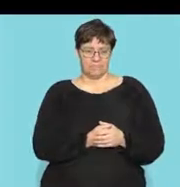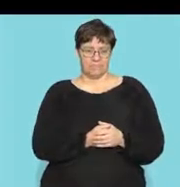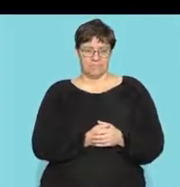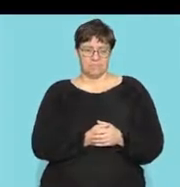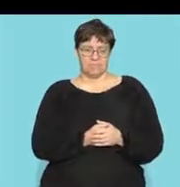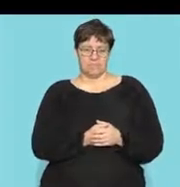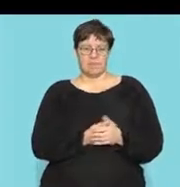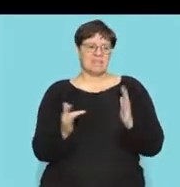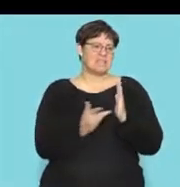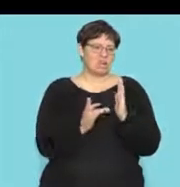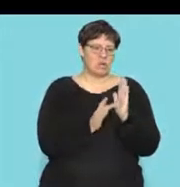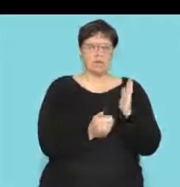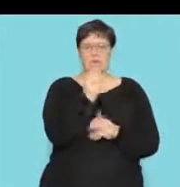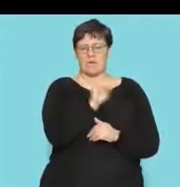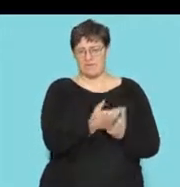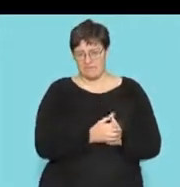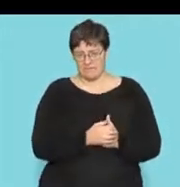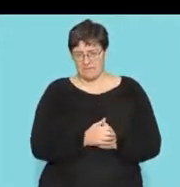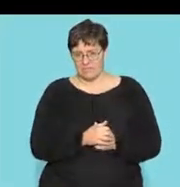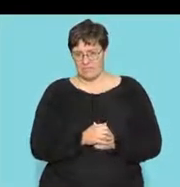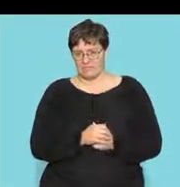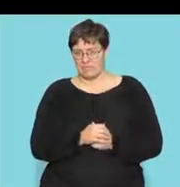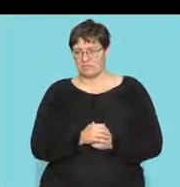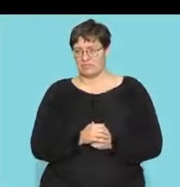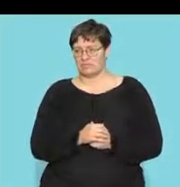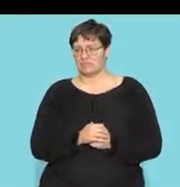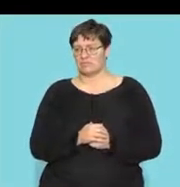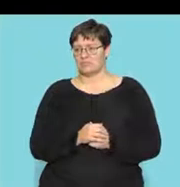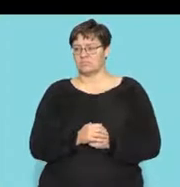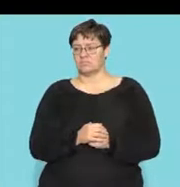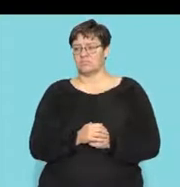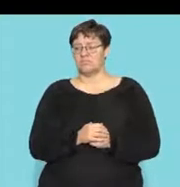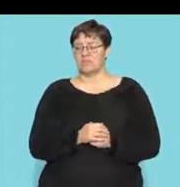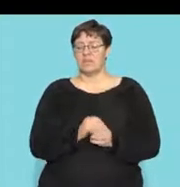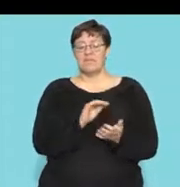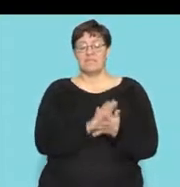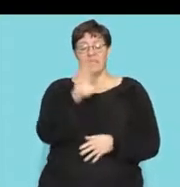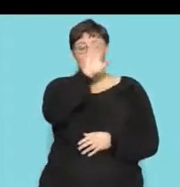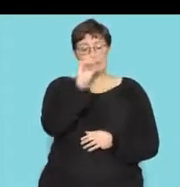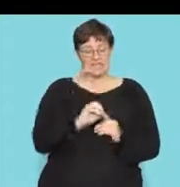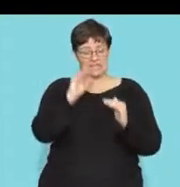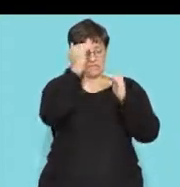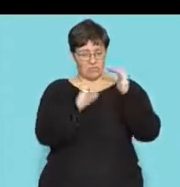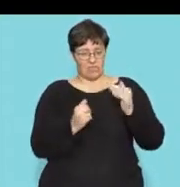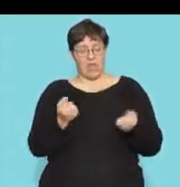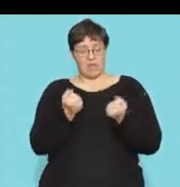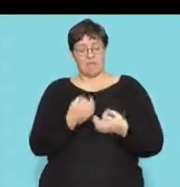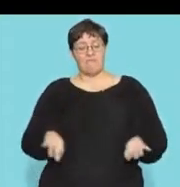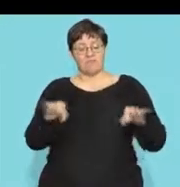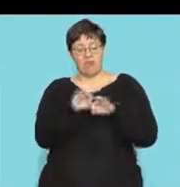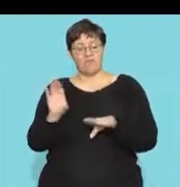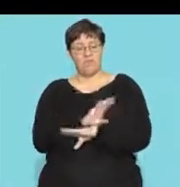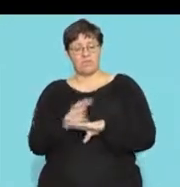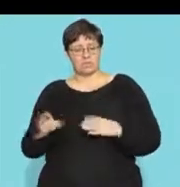there's new technology on the market. The depreciation at 15% on carrying value for computers